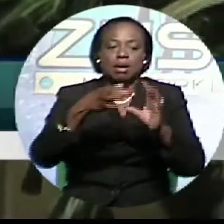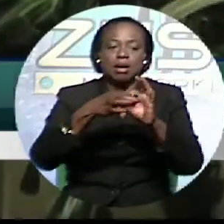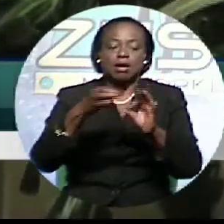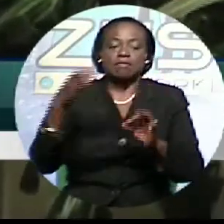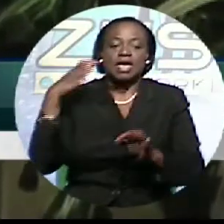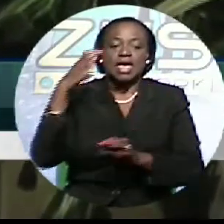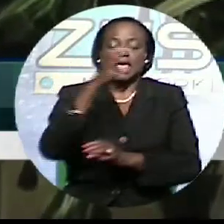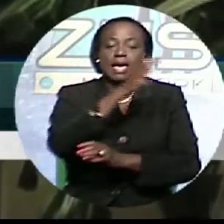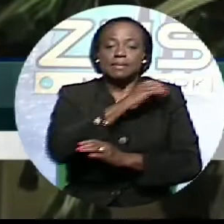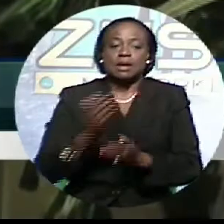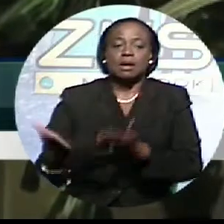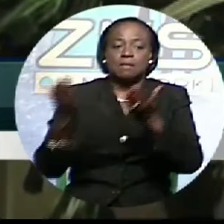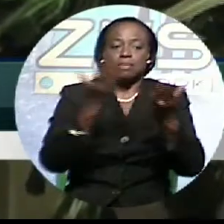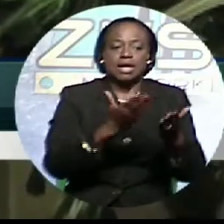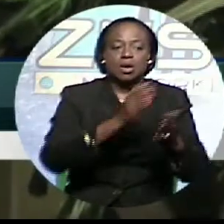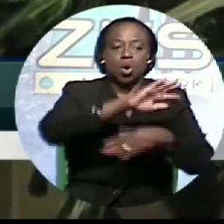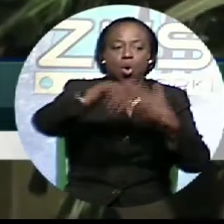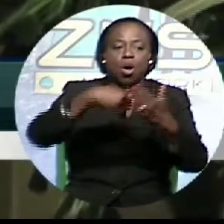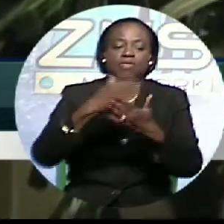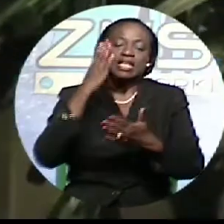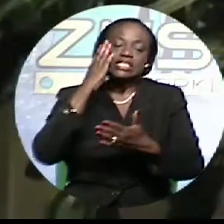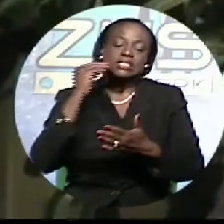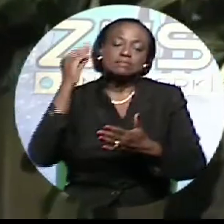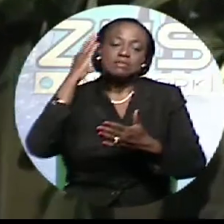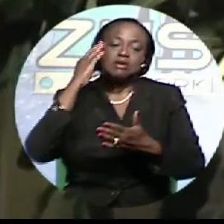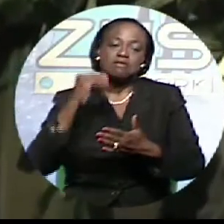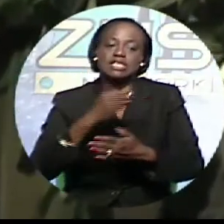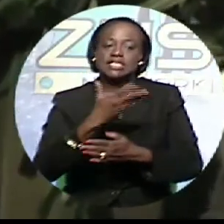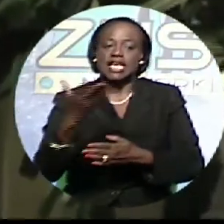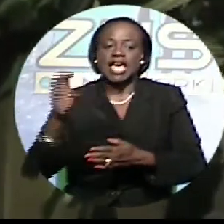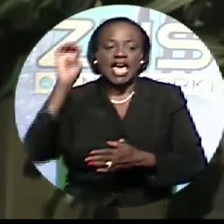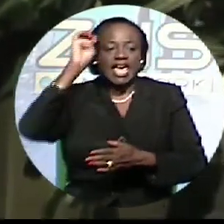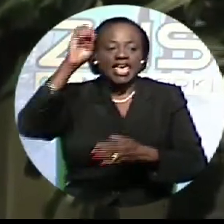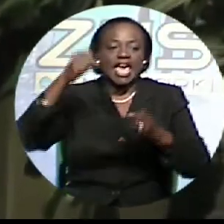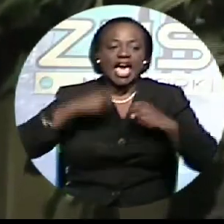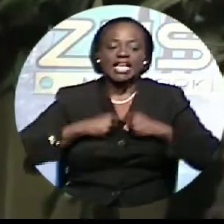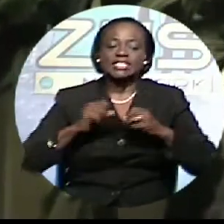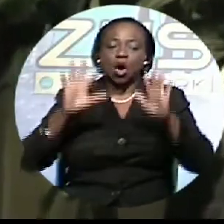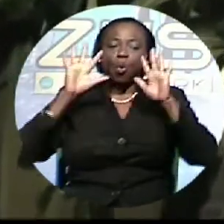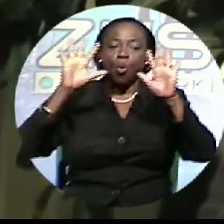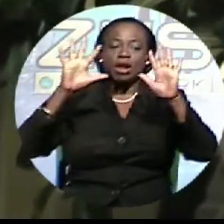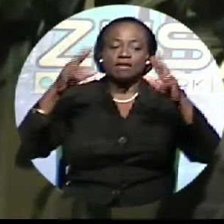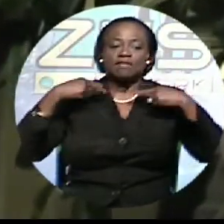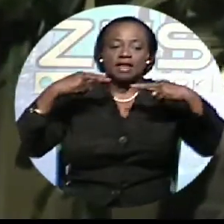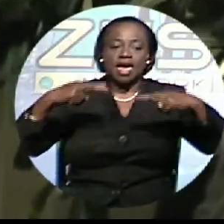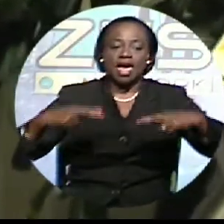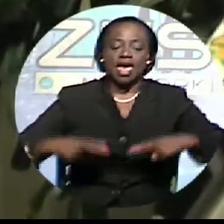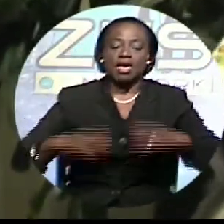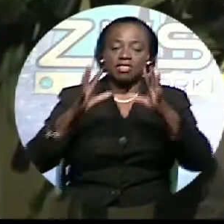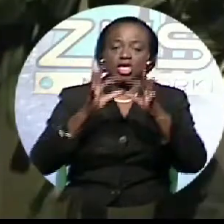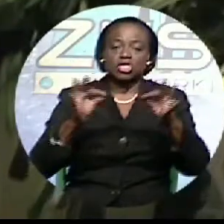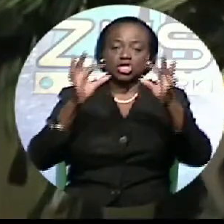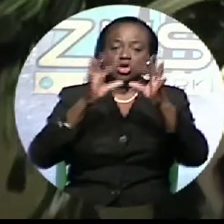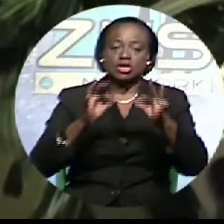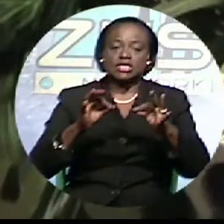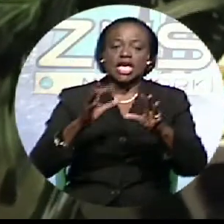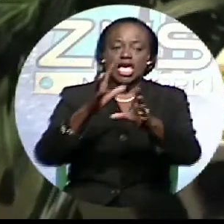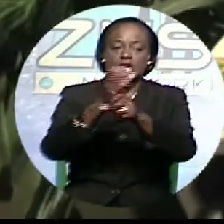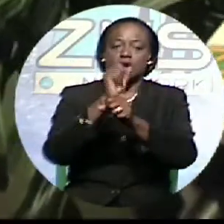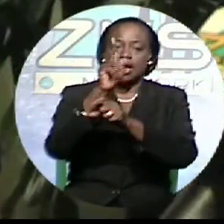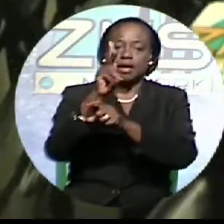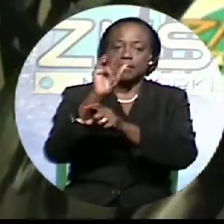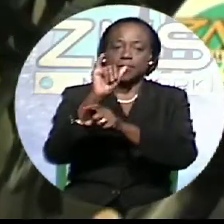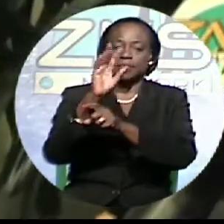there. And then, Arnold has a wonderful health story. He received a kidney from his wife, and I think there's a lot